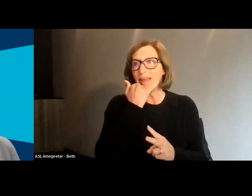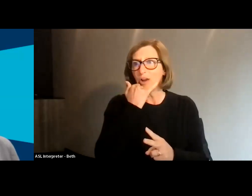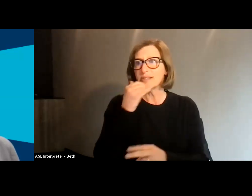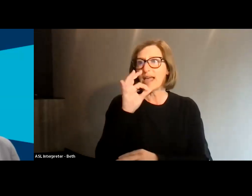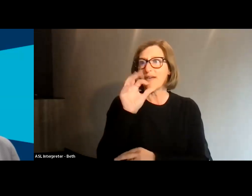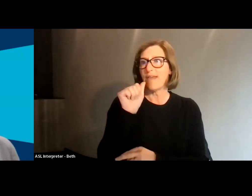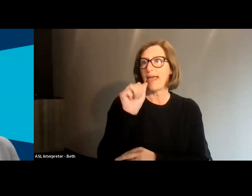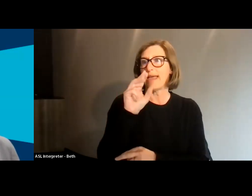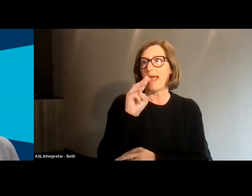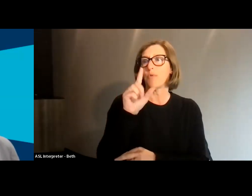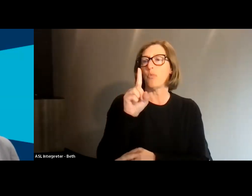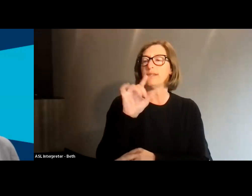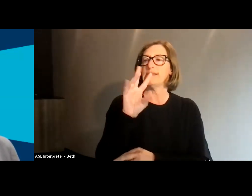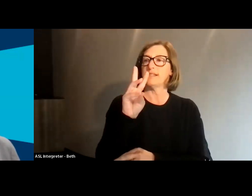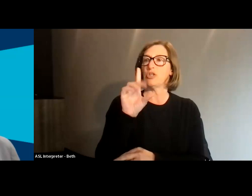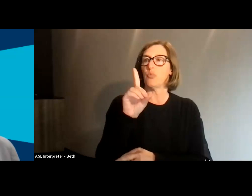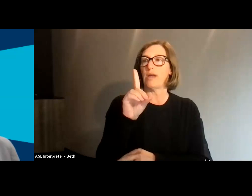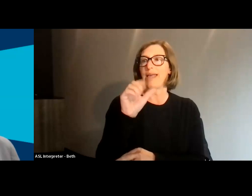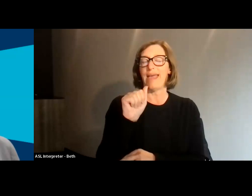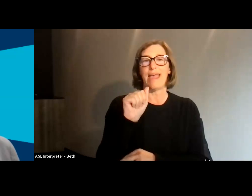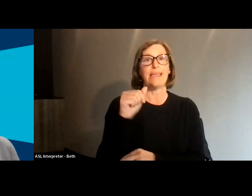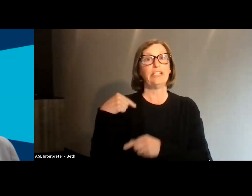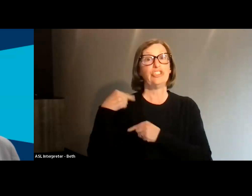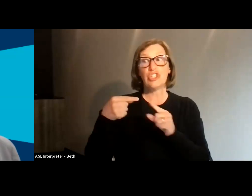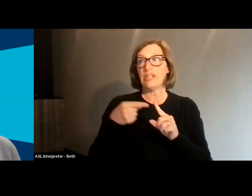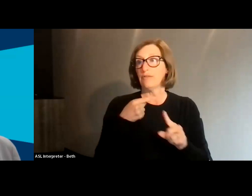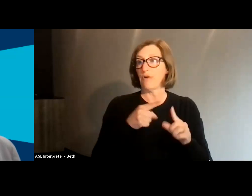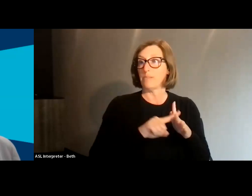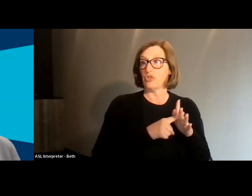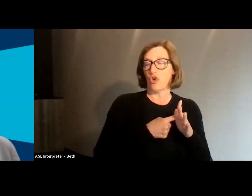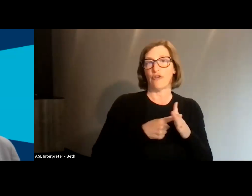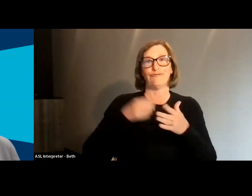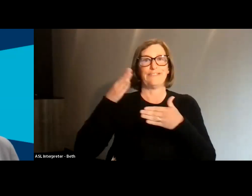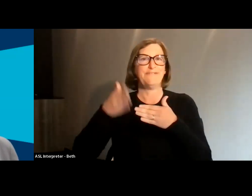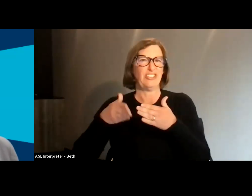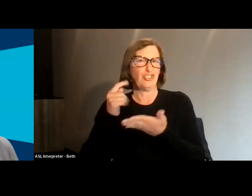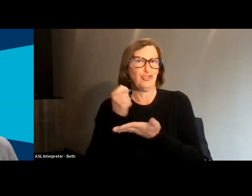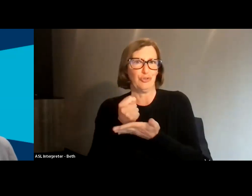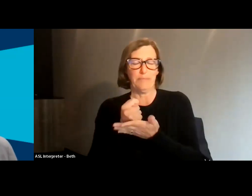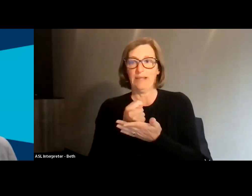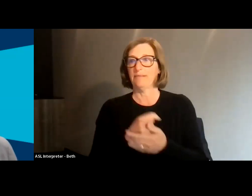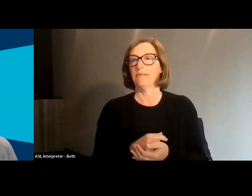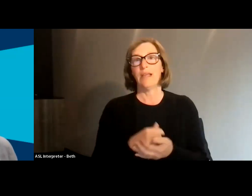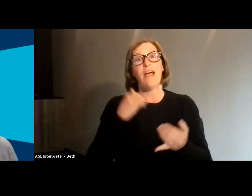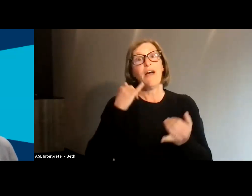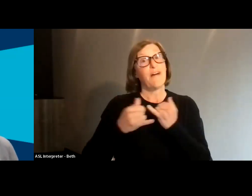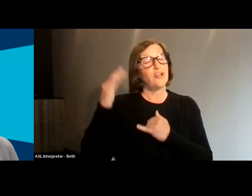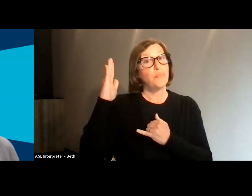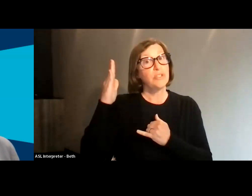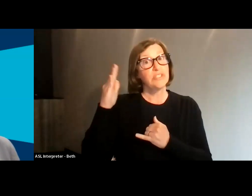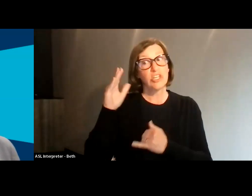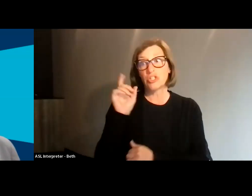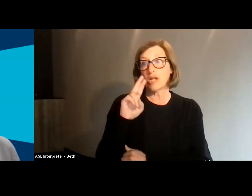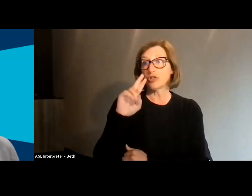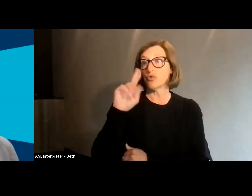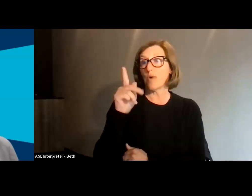gene from patient to bench to treatment. Our final presentation will be delivered by Drs. Rodenstrike